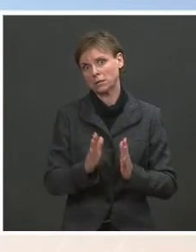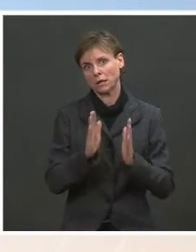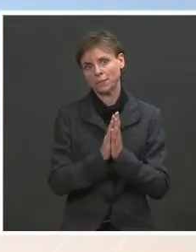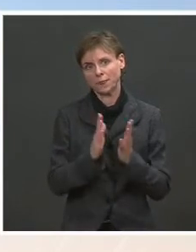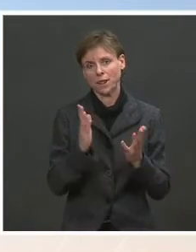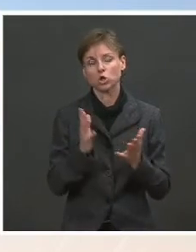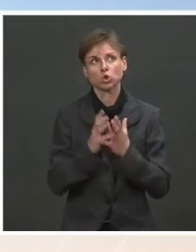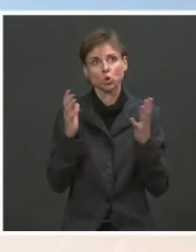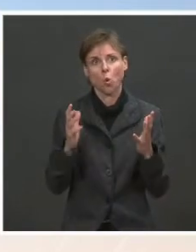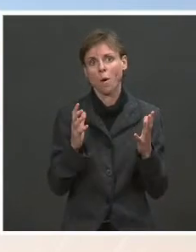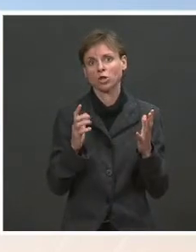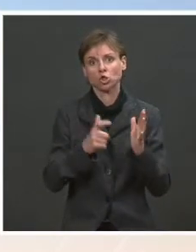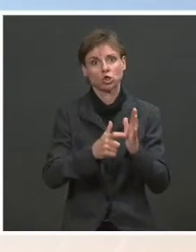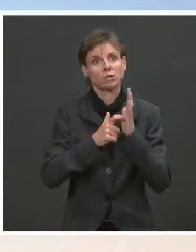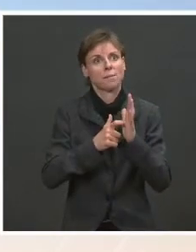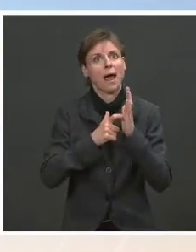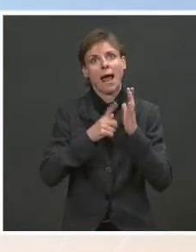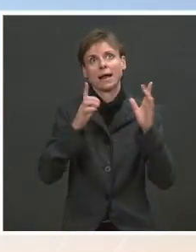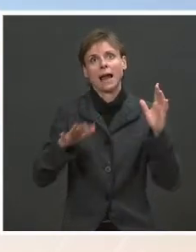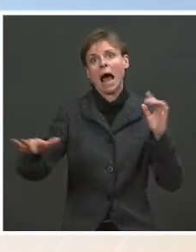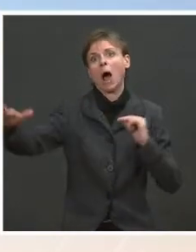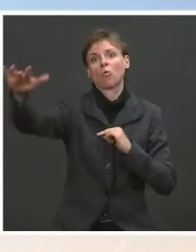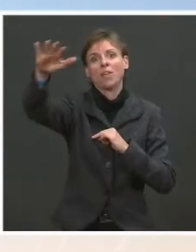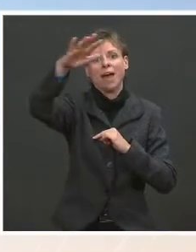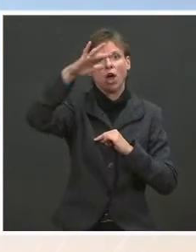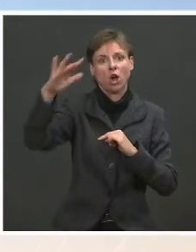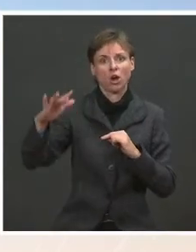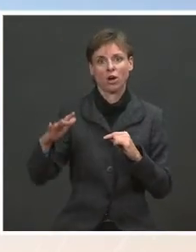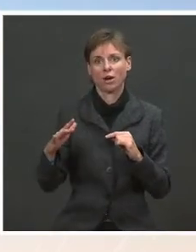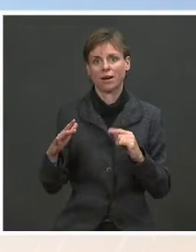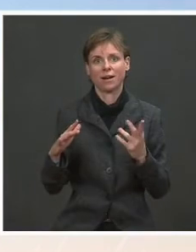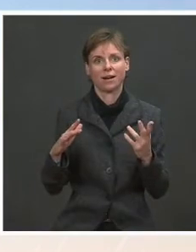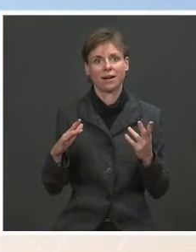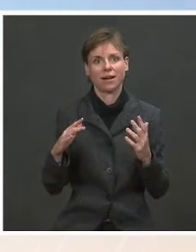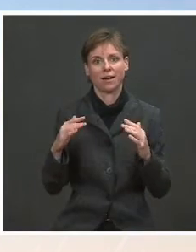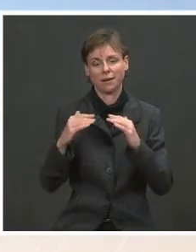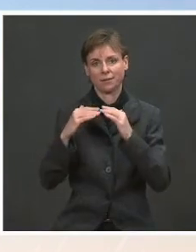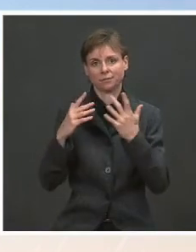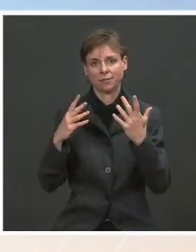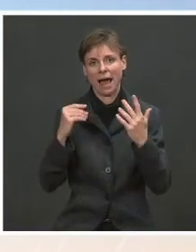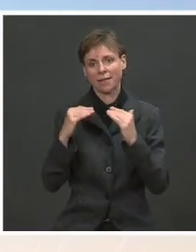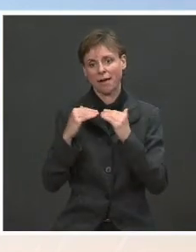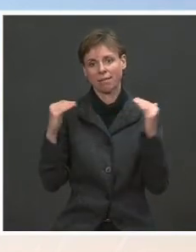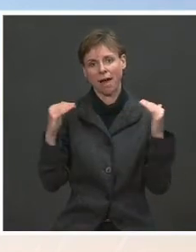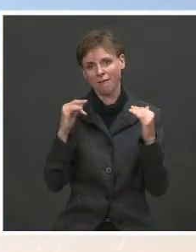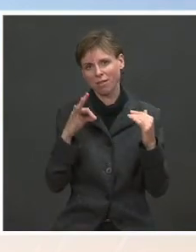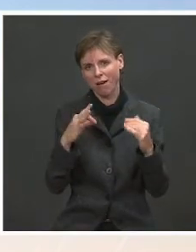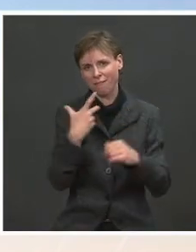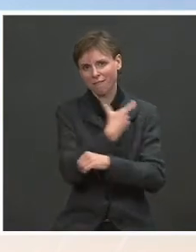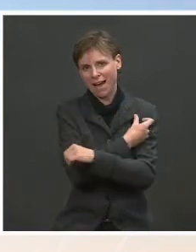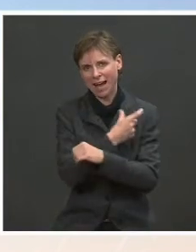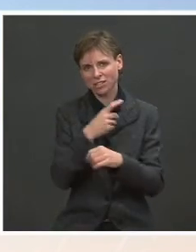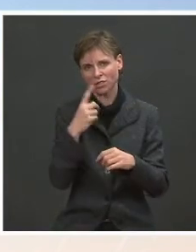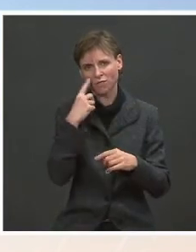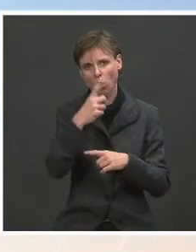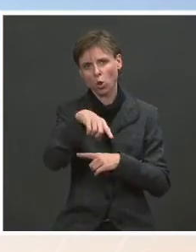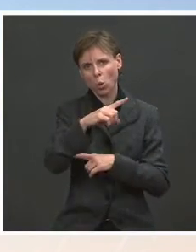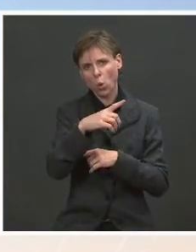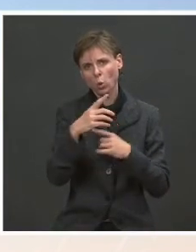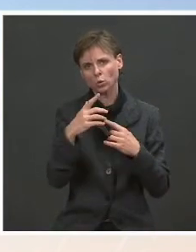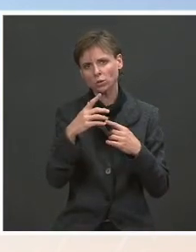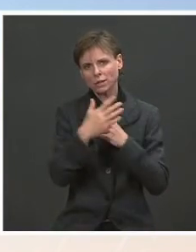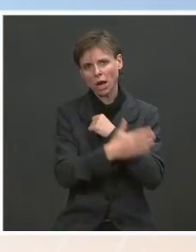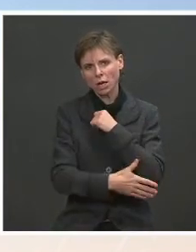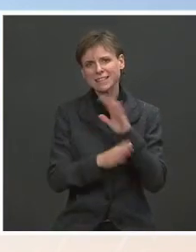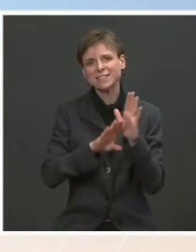the level of vaccination is so disparate in the advanced economies and in developing countries, but also in neighboring countries